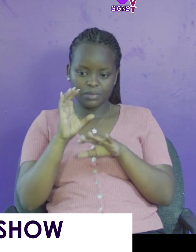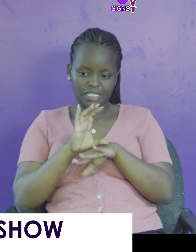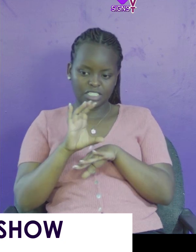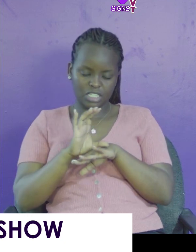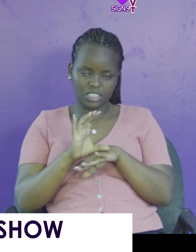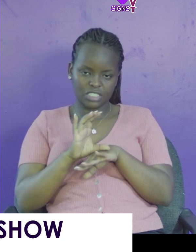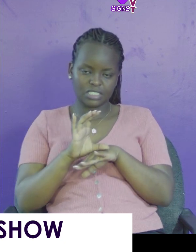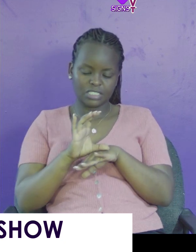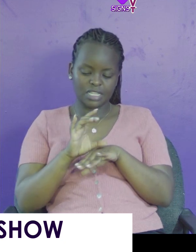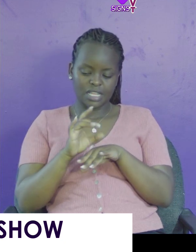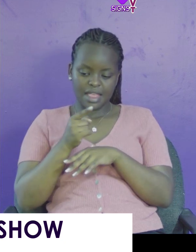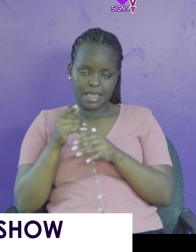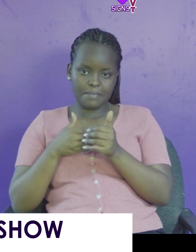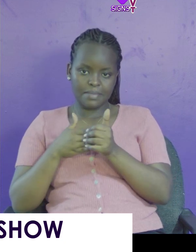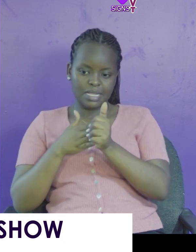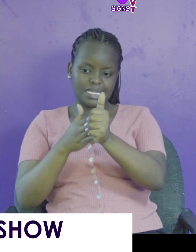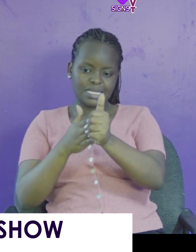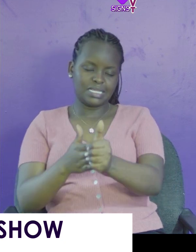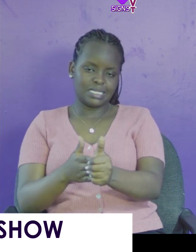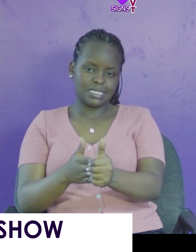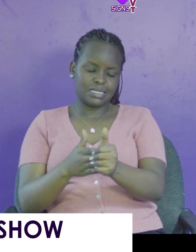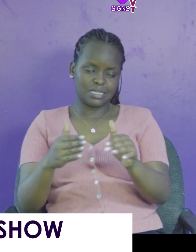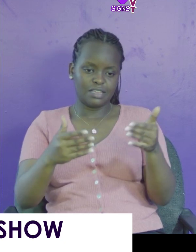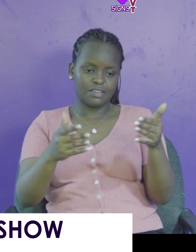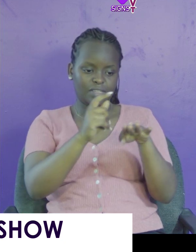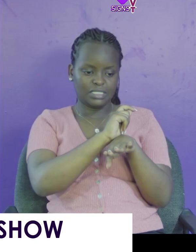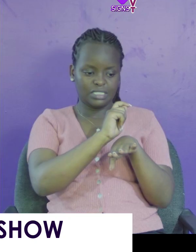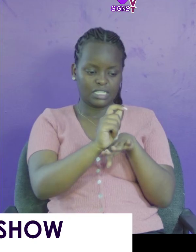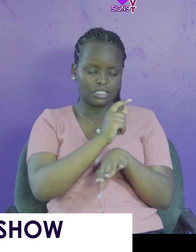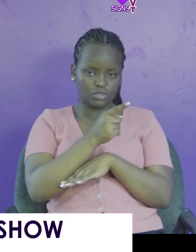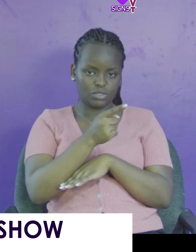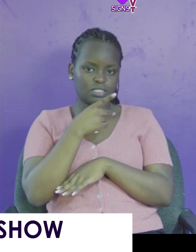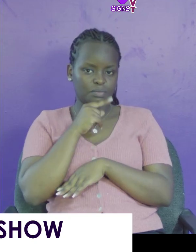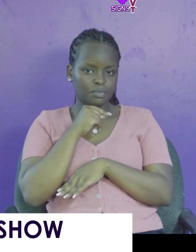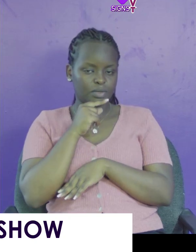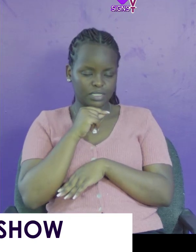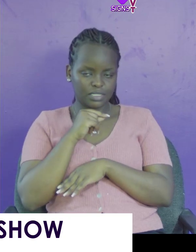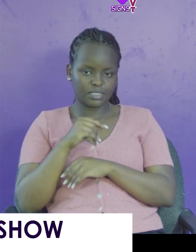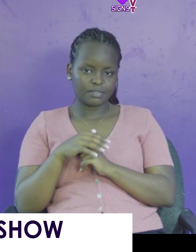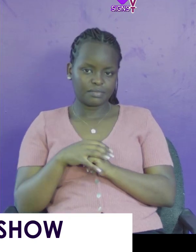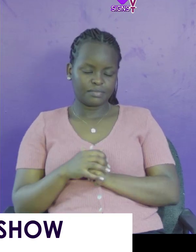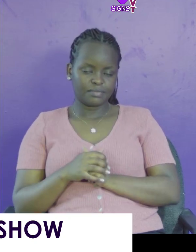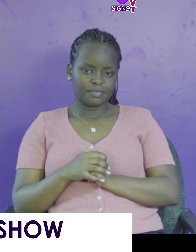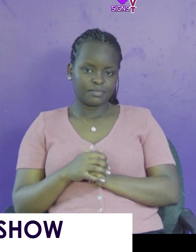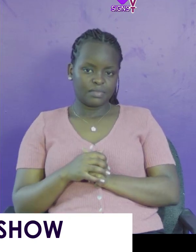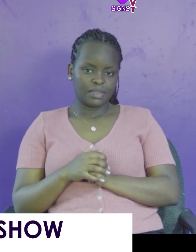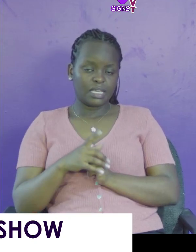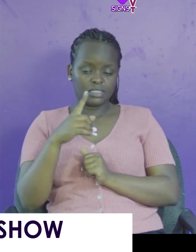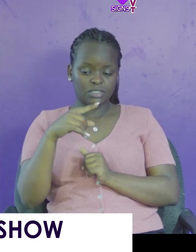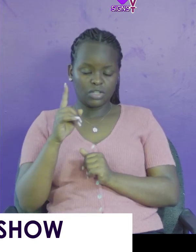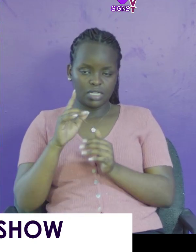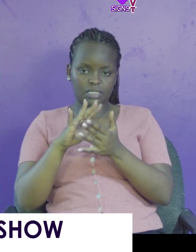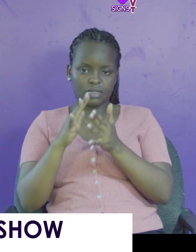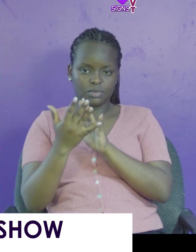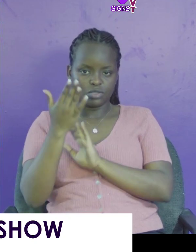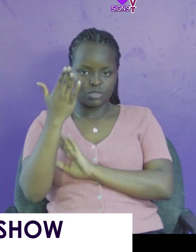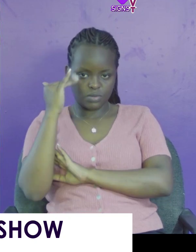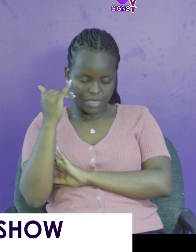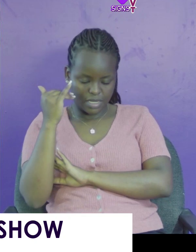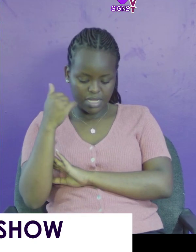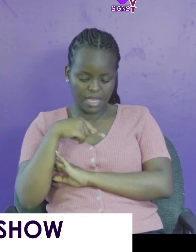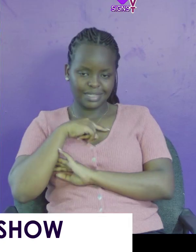charge Yes. of giving training to these boys. They Correct do. approach? Yes, it's a very correct approach because we